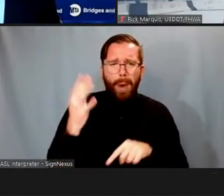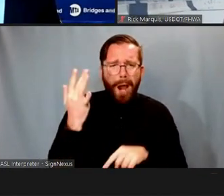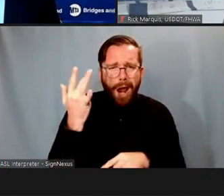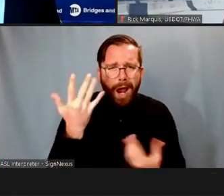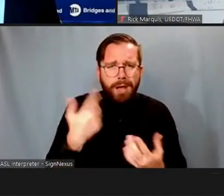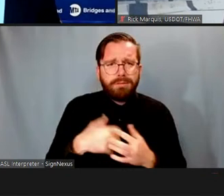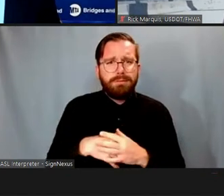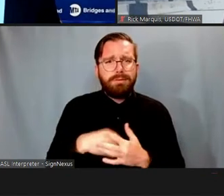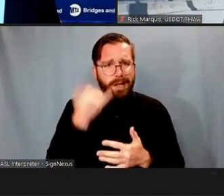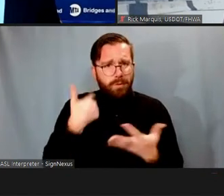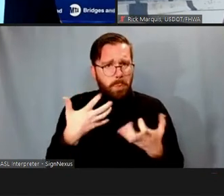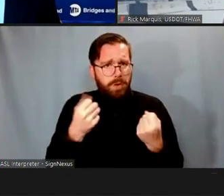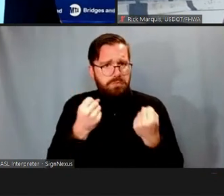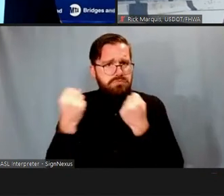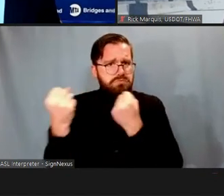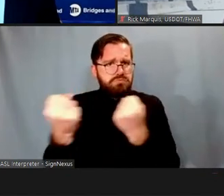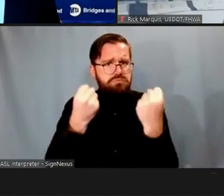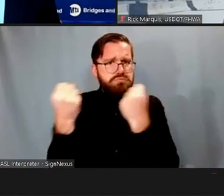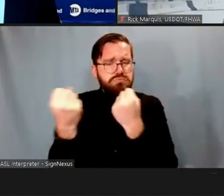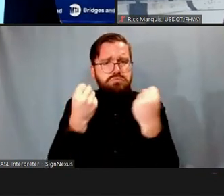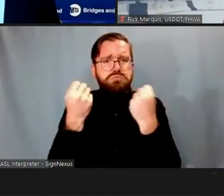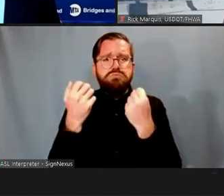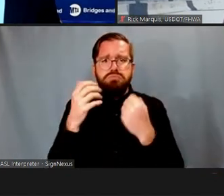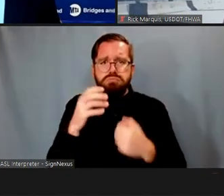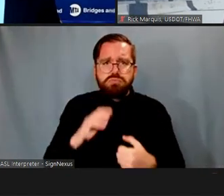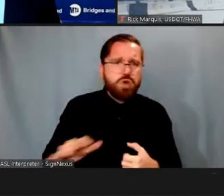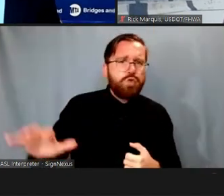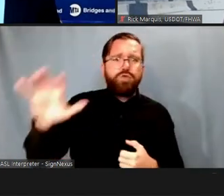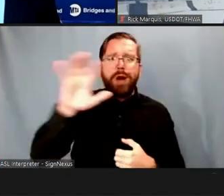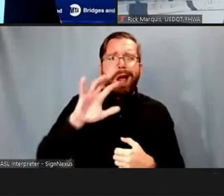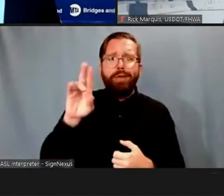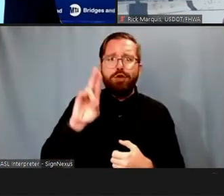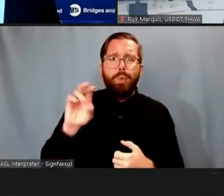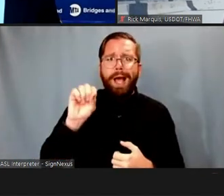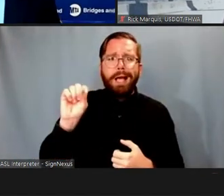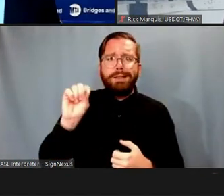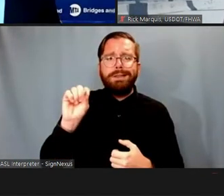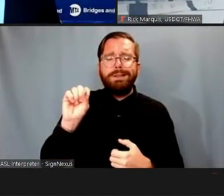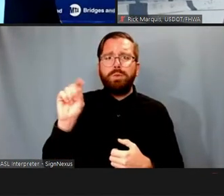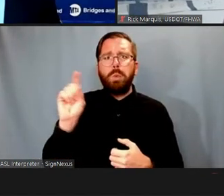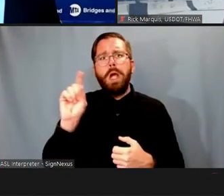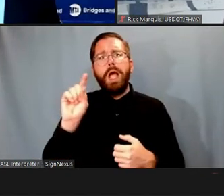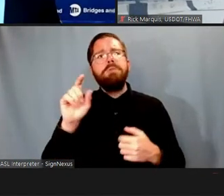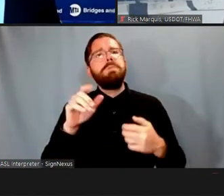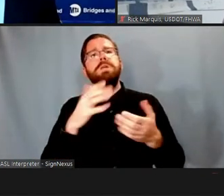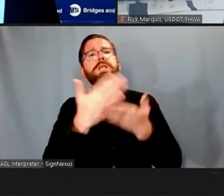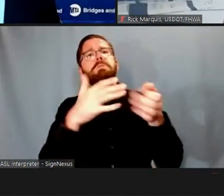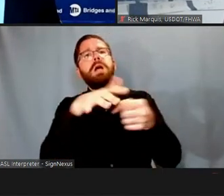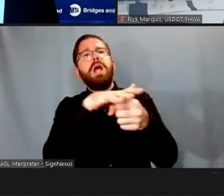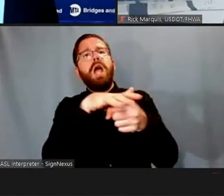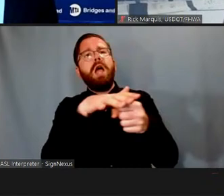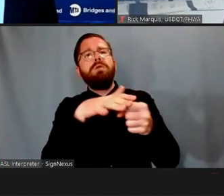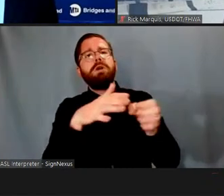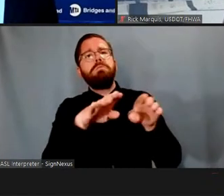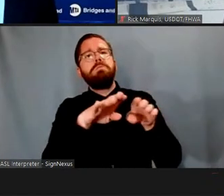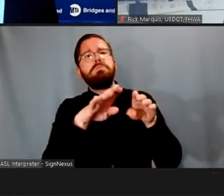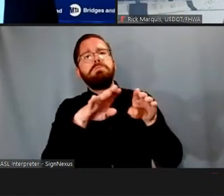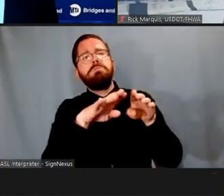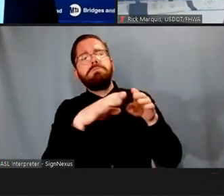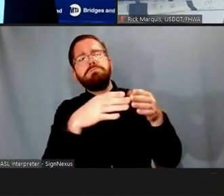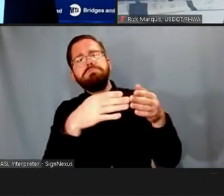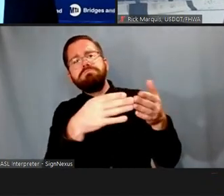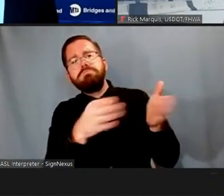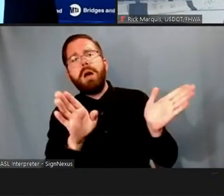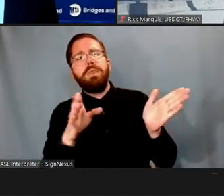places around the country where public transportation will not currently take me